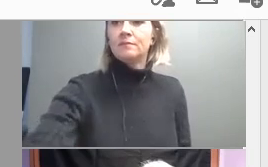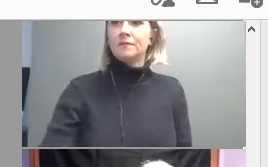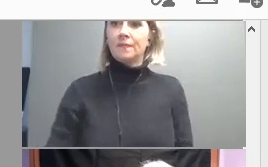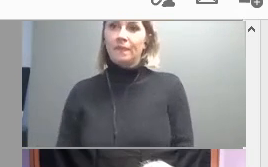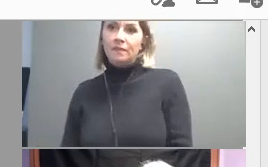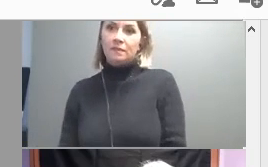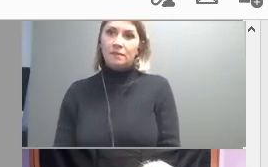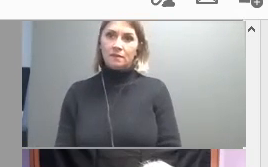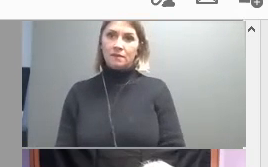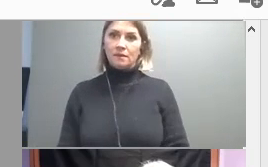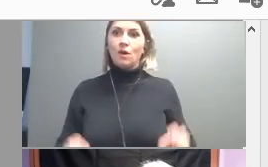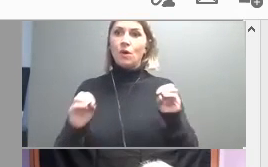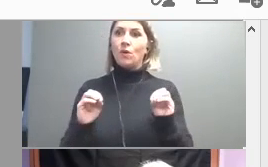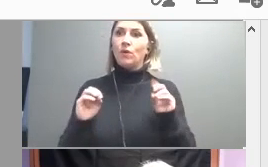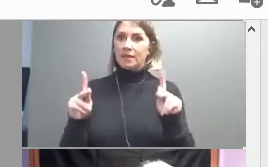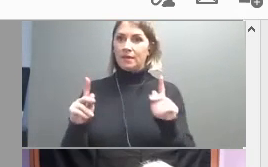Okay.